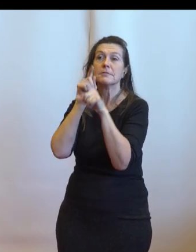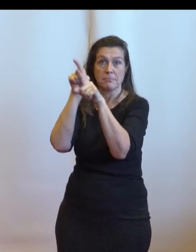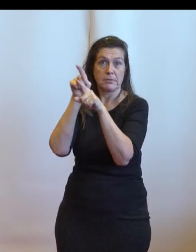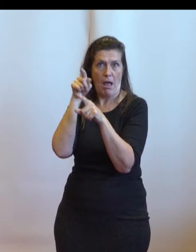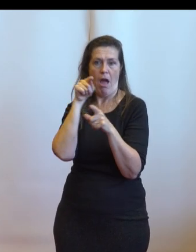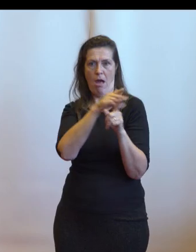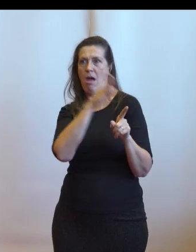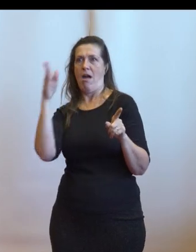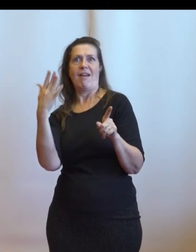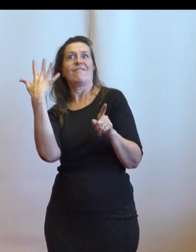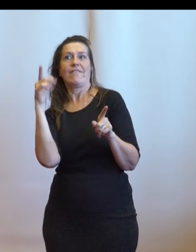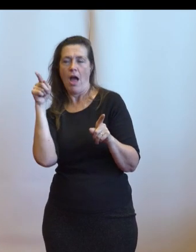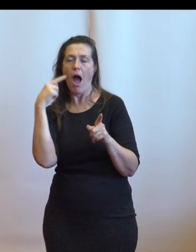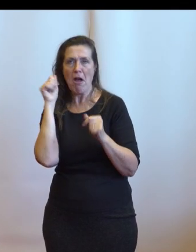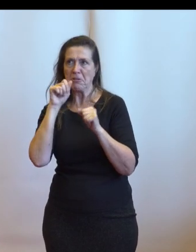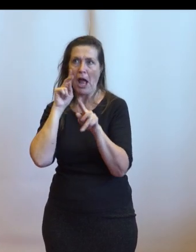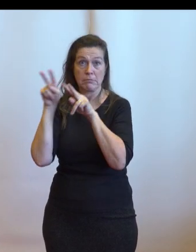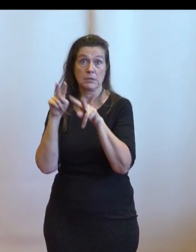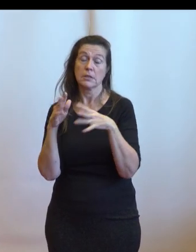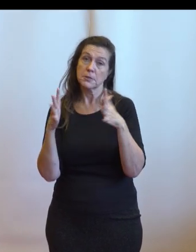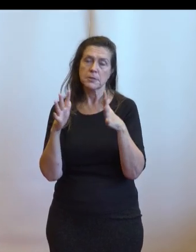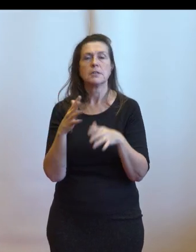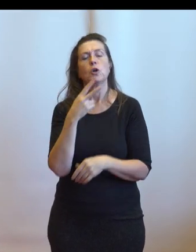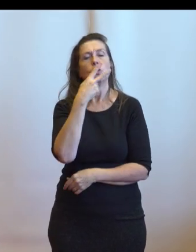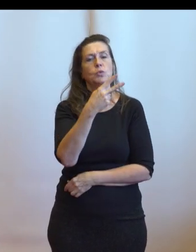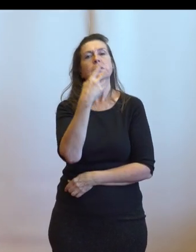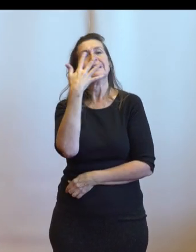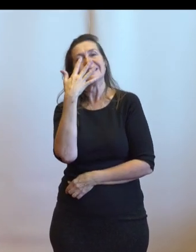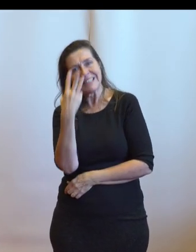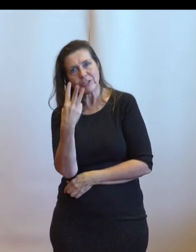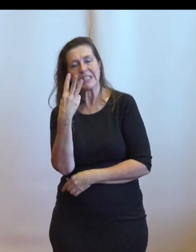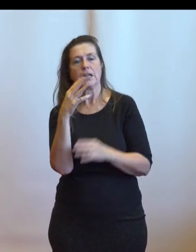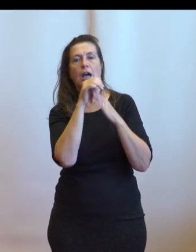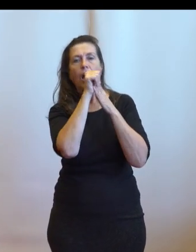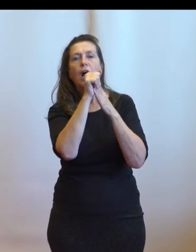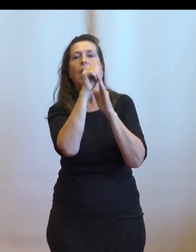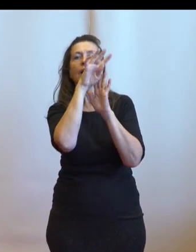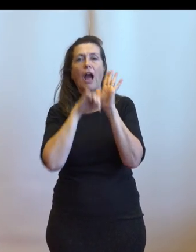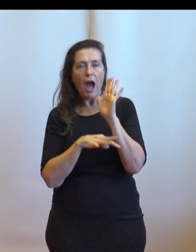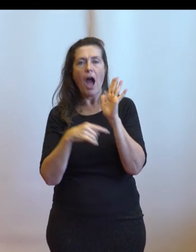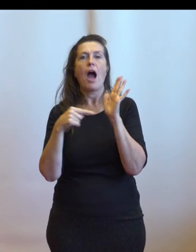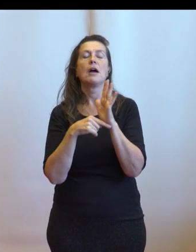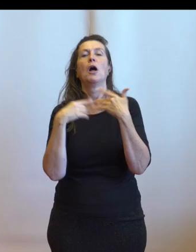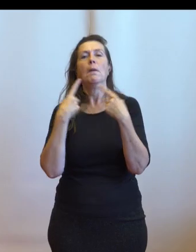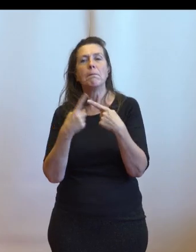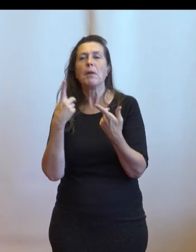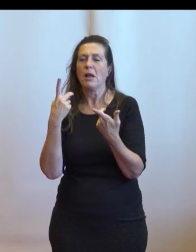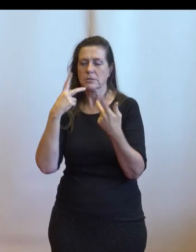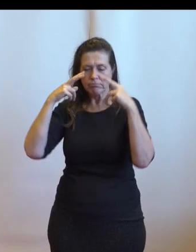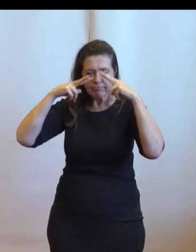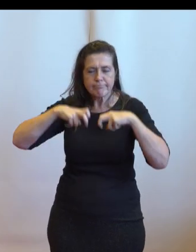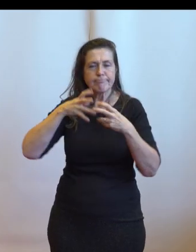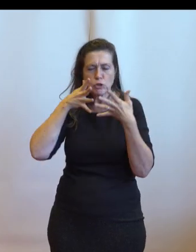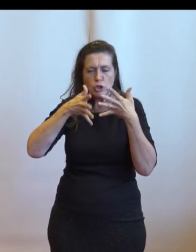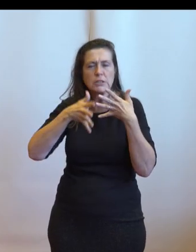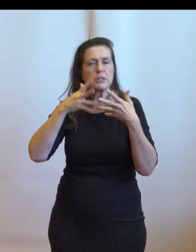And we've got, at the moment, we've got 23 best practice guides and 15 case studies. And these are written by some of my colleagues on the panel here with me